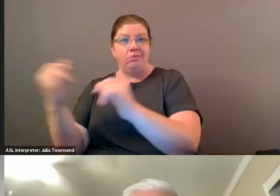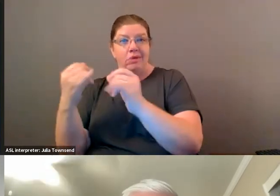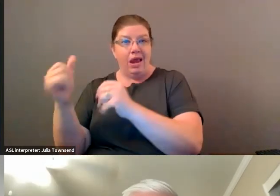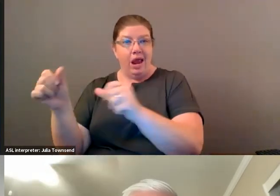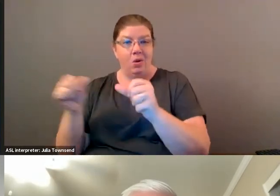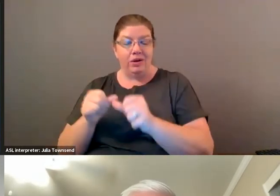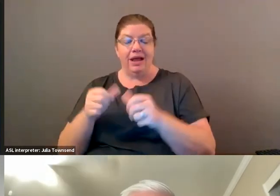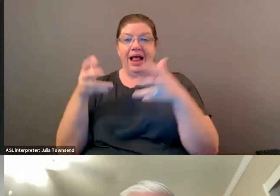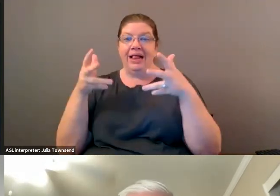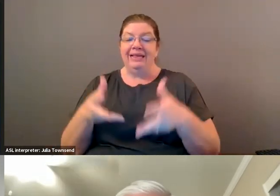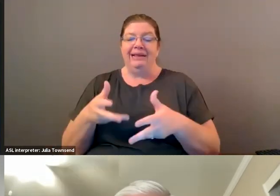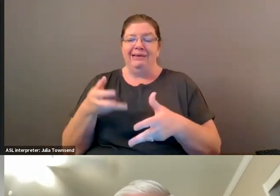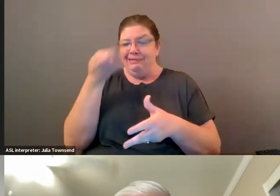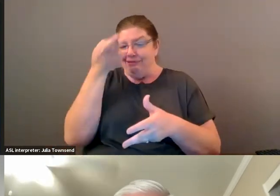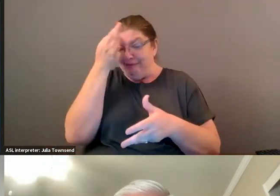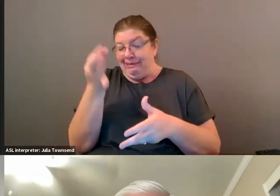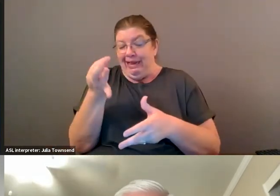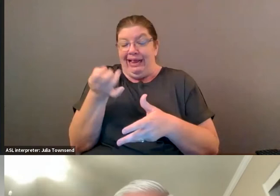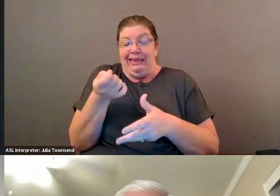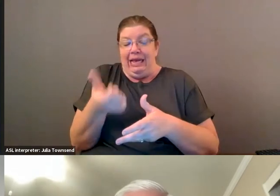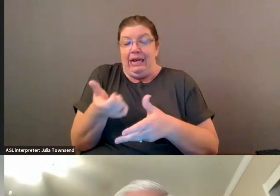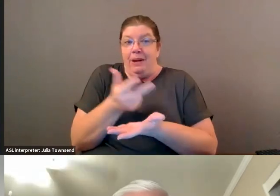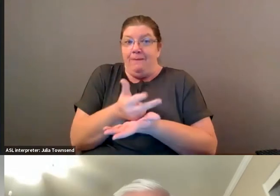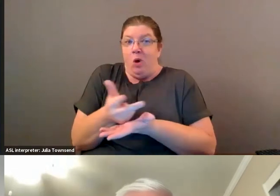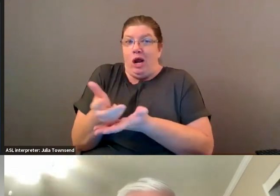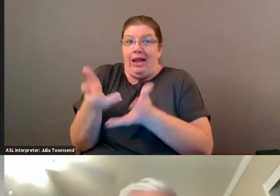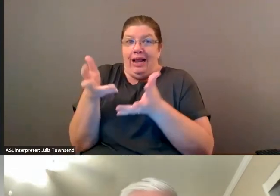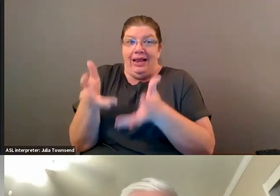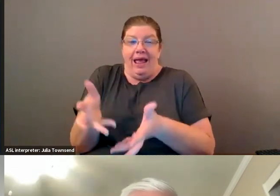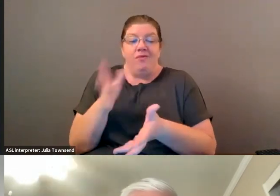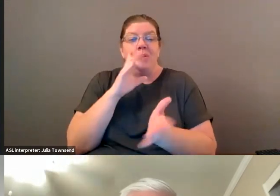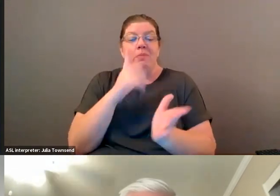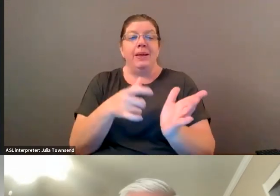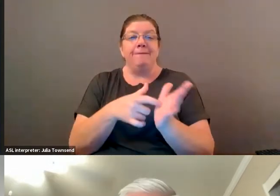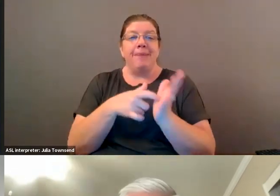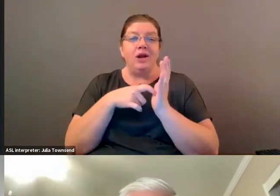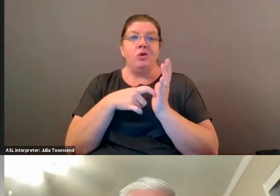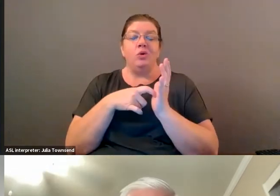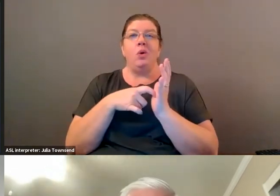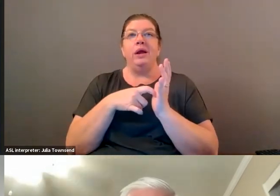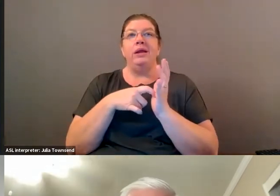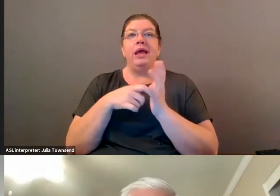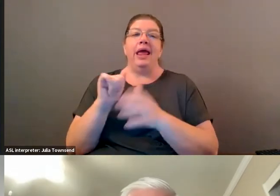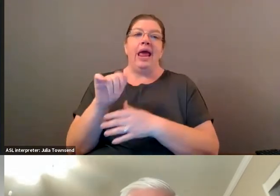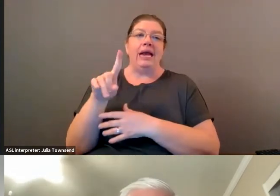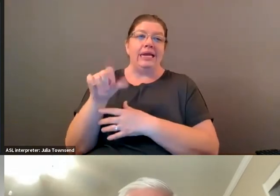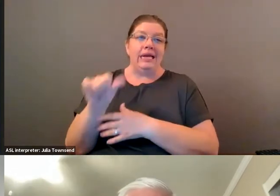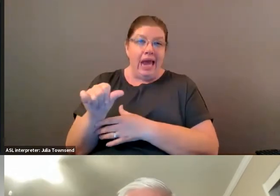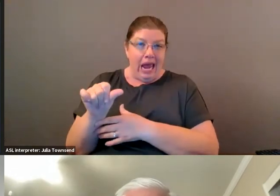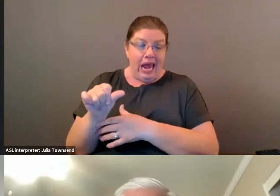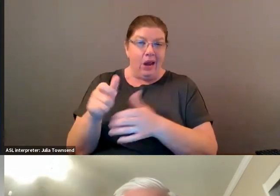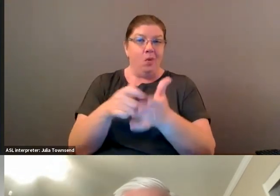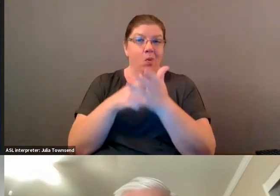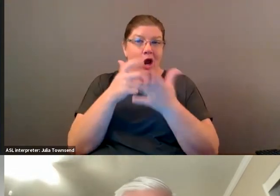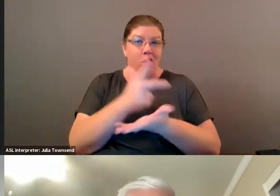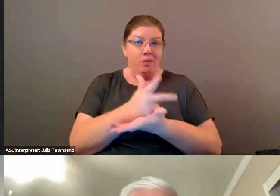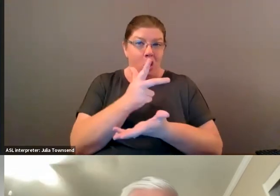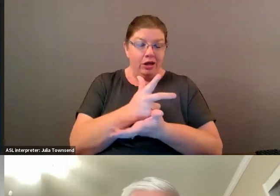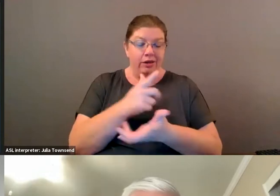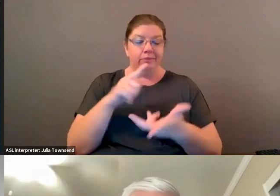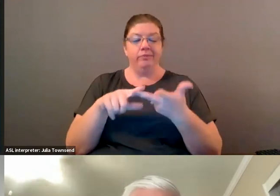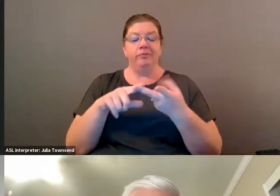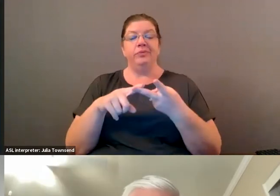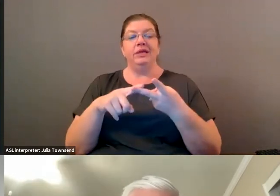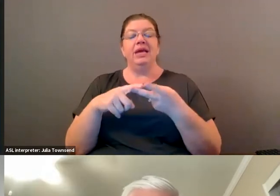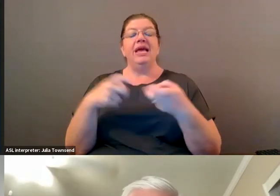very little parking left over. There will be, mandatory American with Disability Act parking. There will now be electric